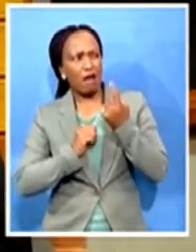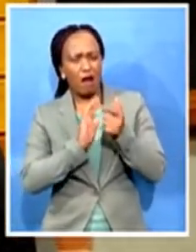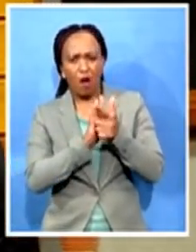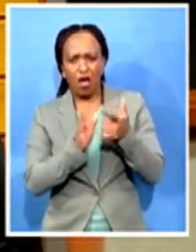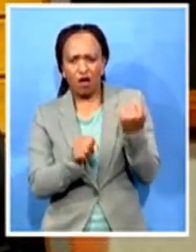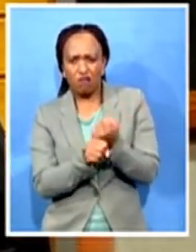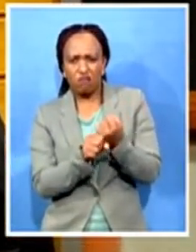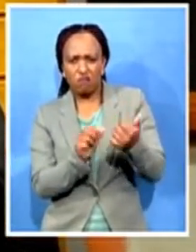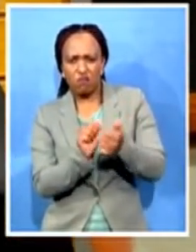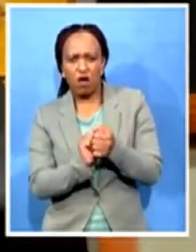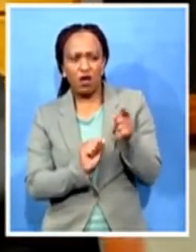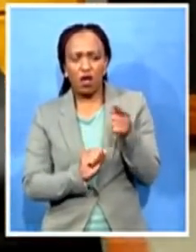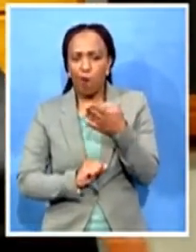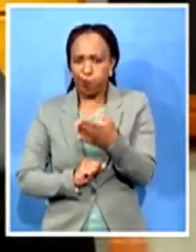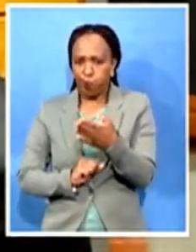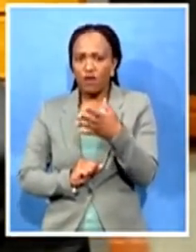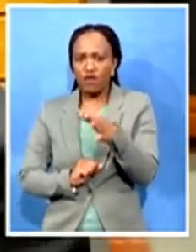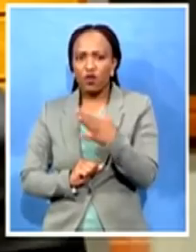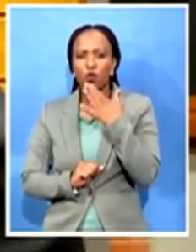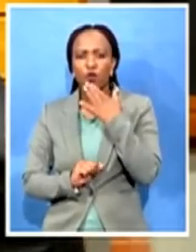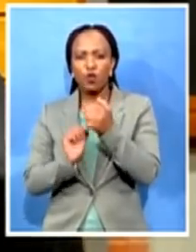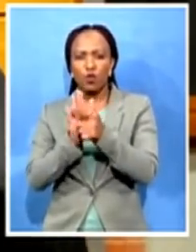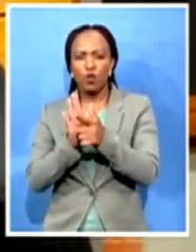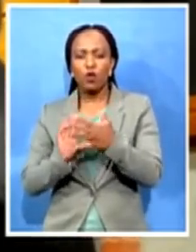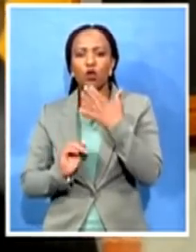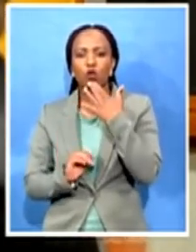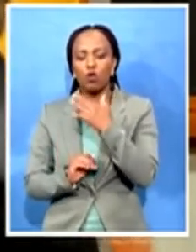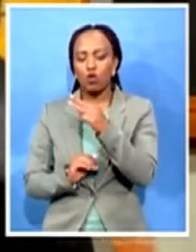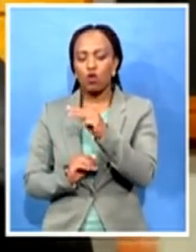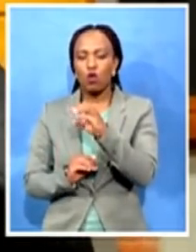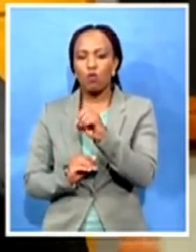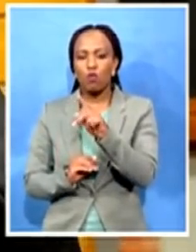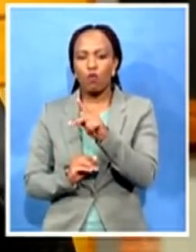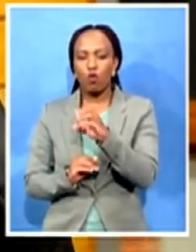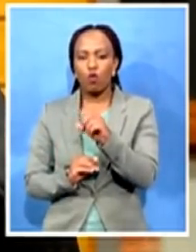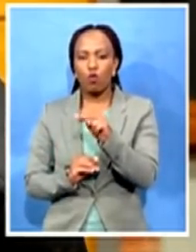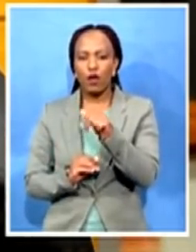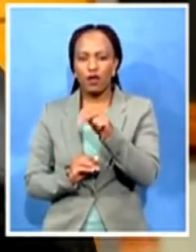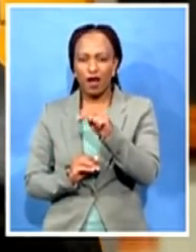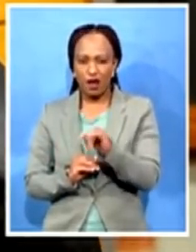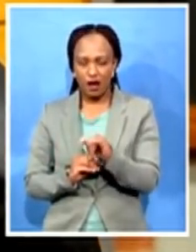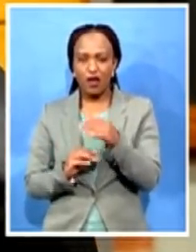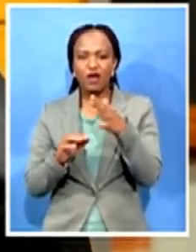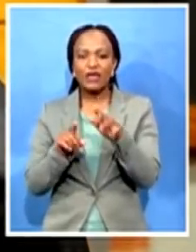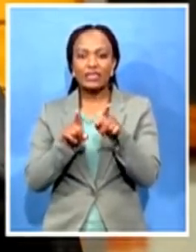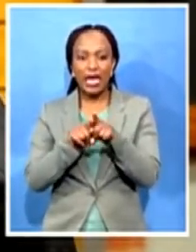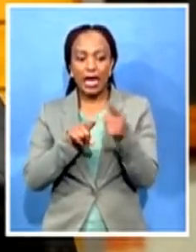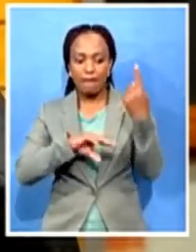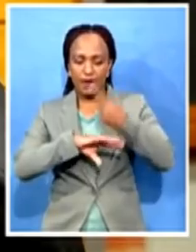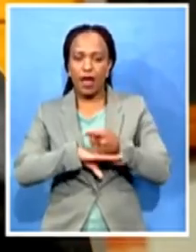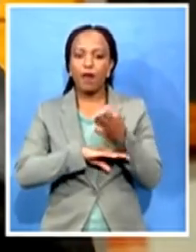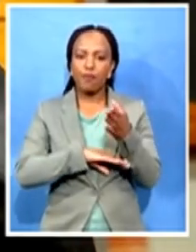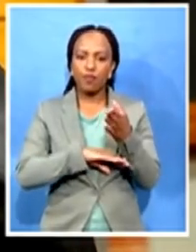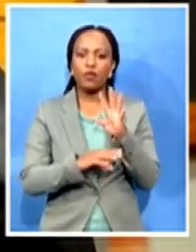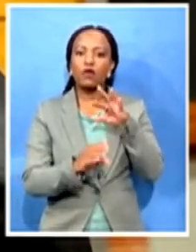Advocate Nukunyani is in the other matter, which also appears on the same day, which does not involve Mr. Agrizzi. It's two separate